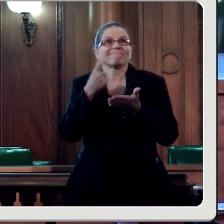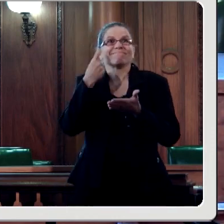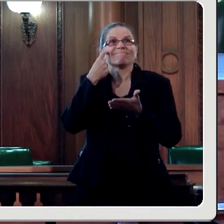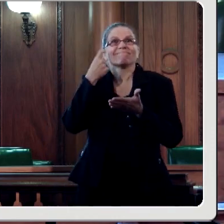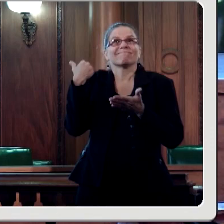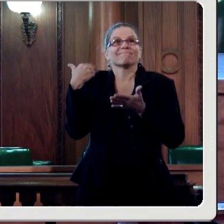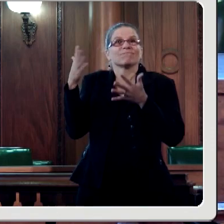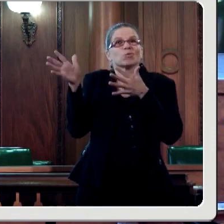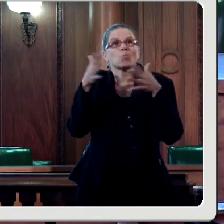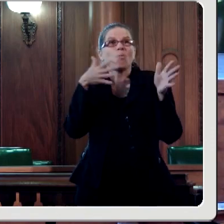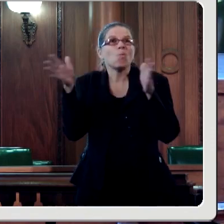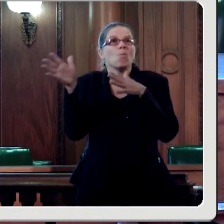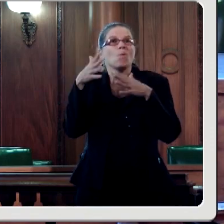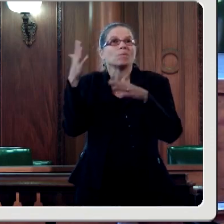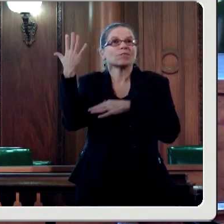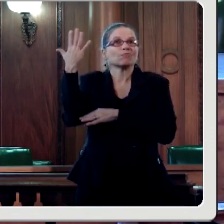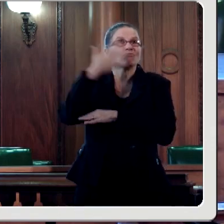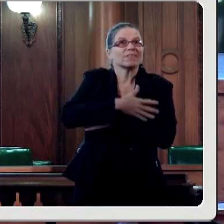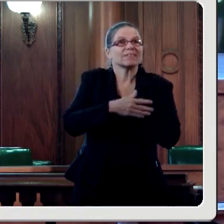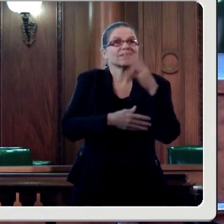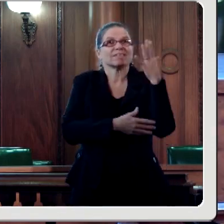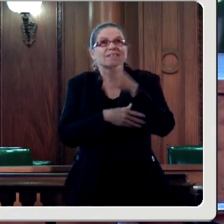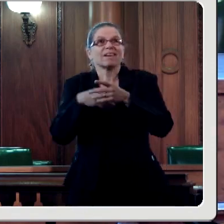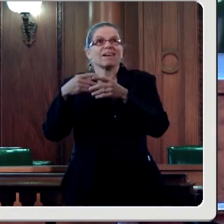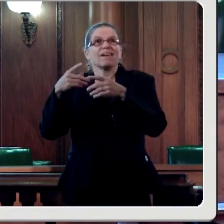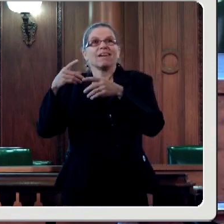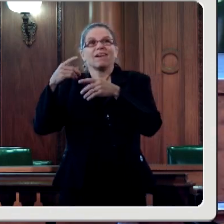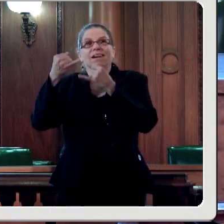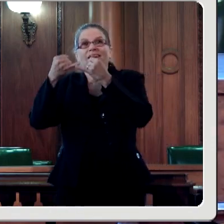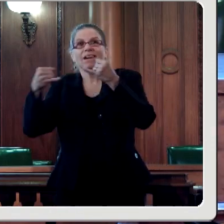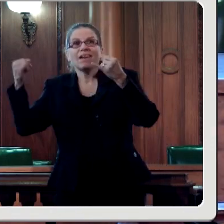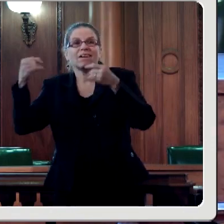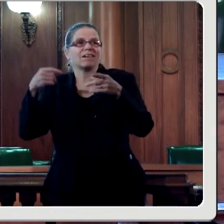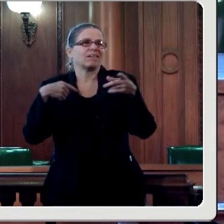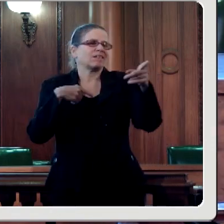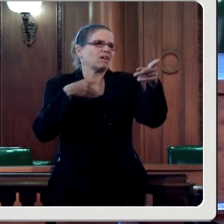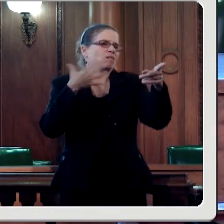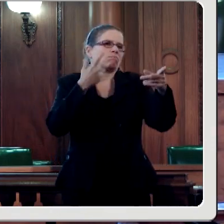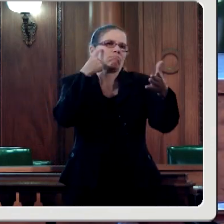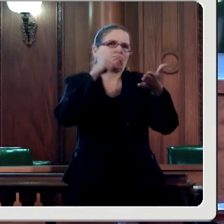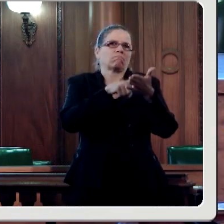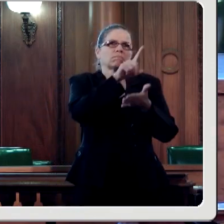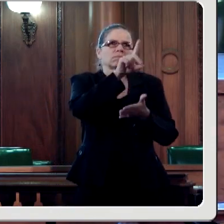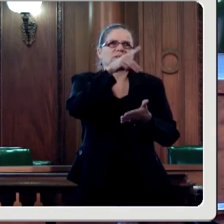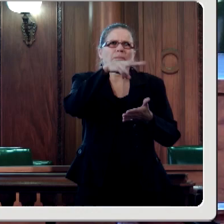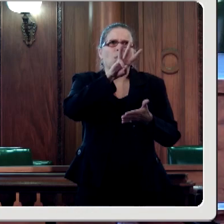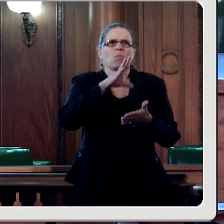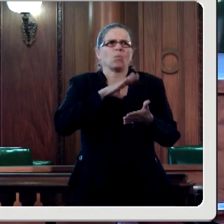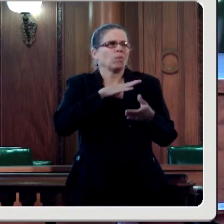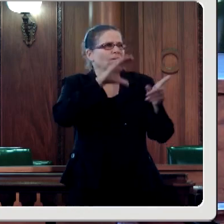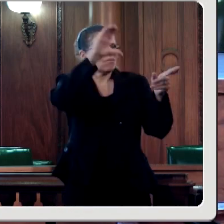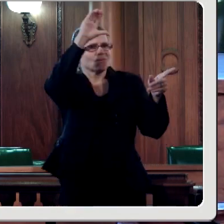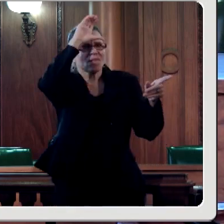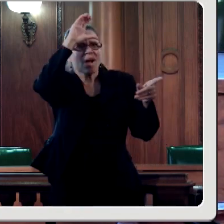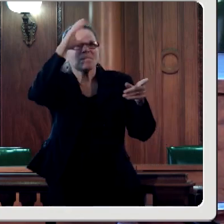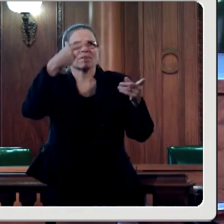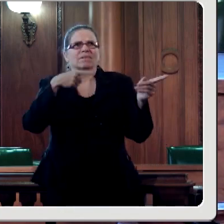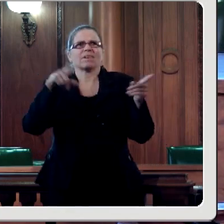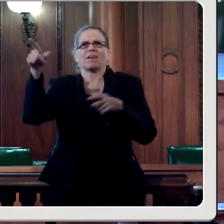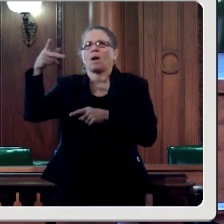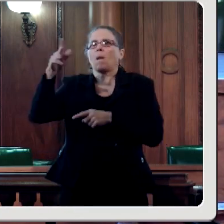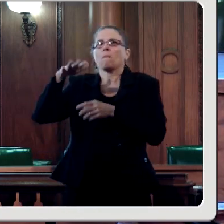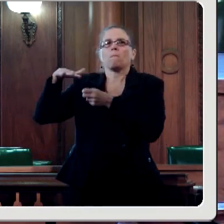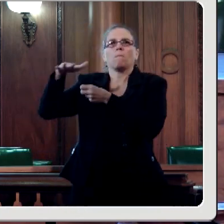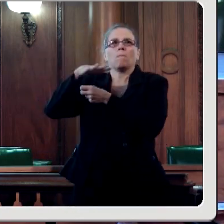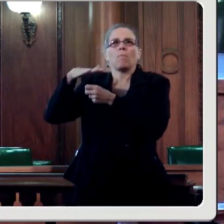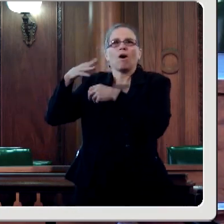Hunt of Eversource last week, and their representatives, Joe Mitchell and Mike Vitavelli, to continue